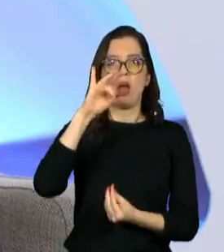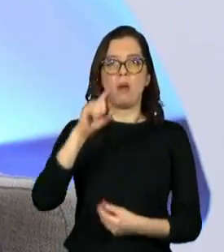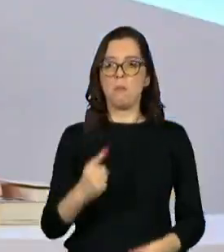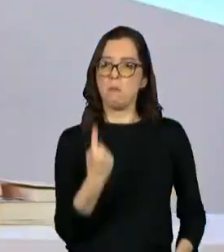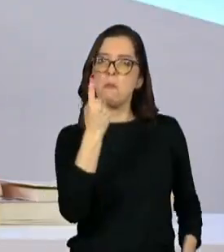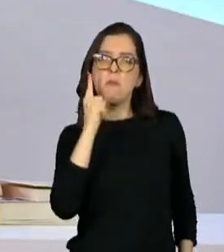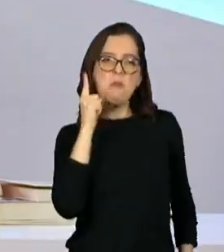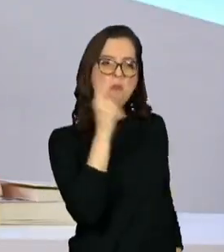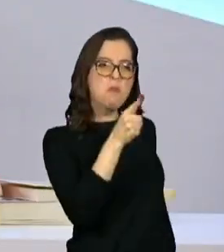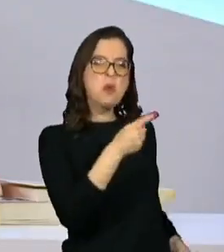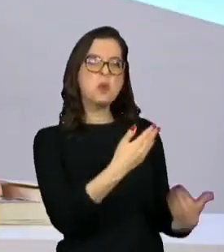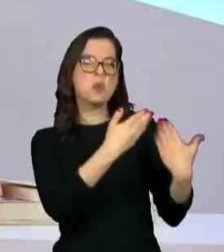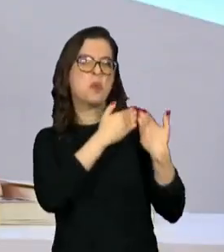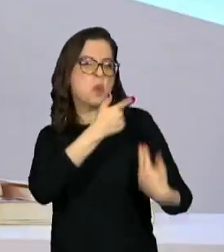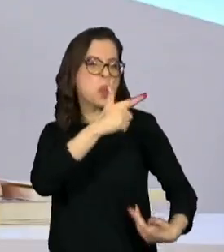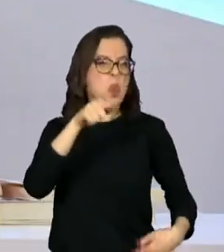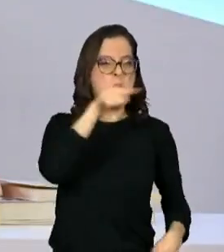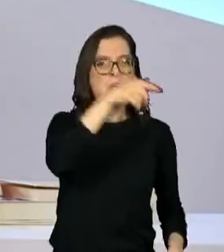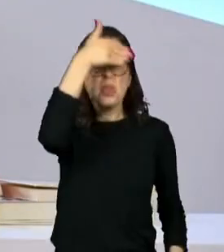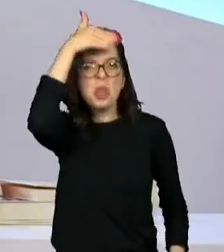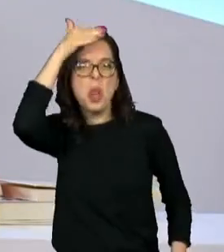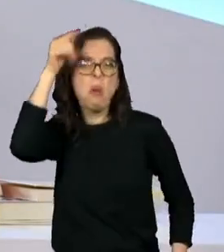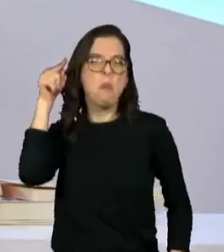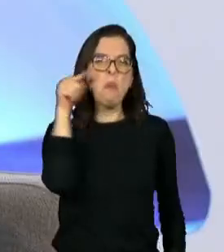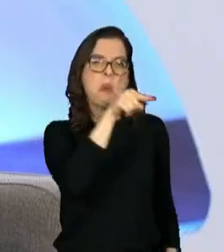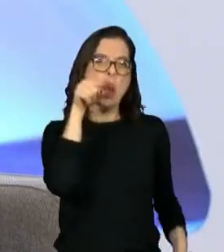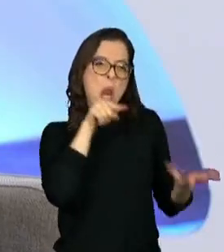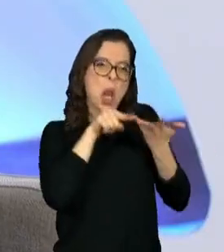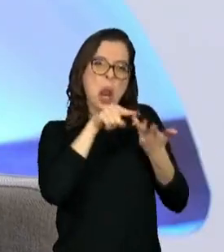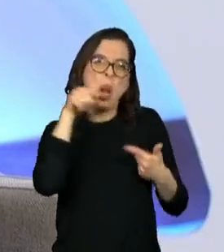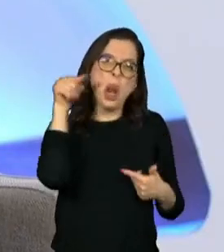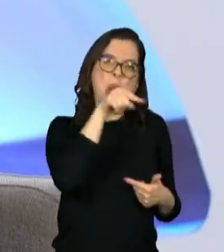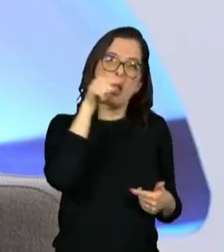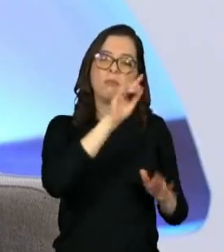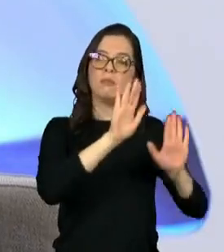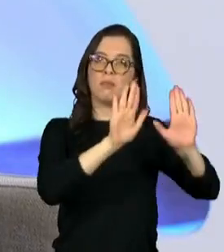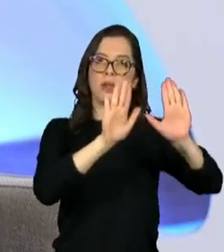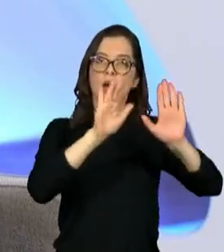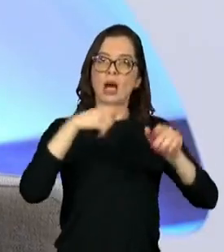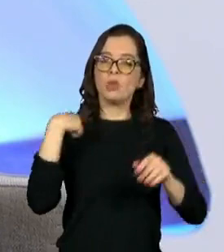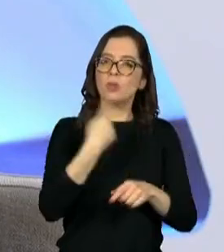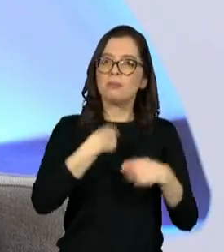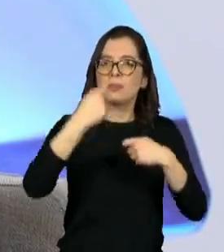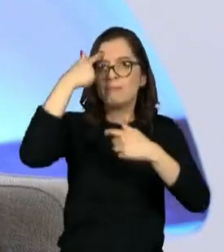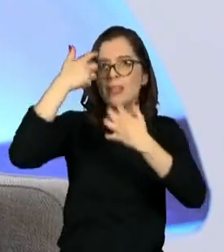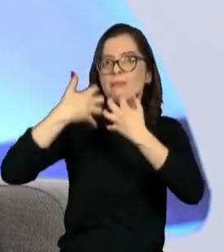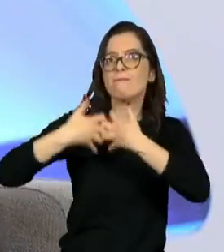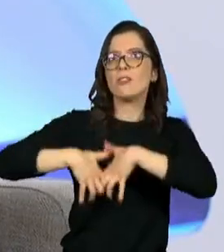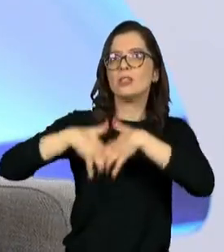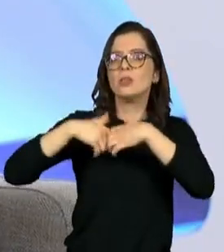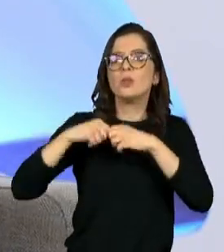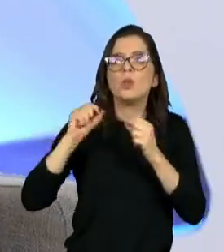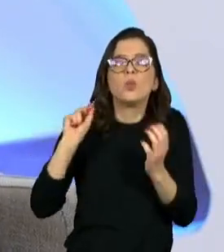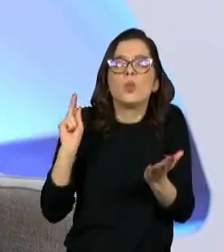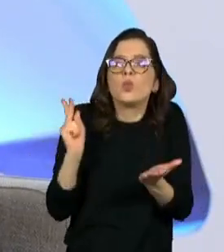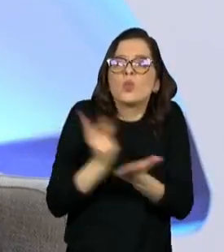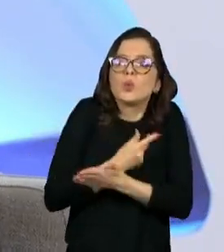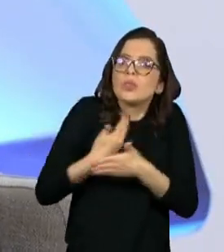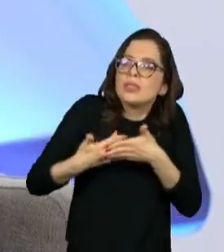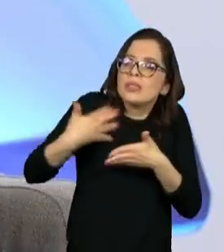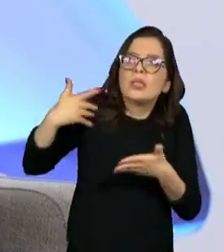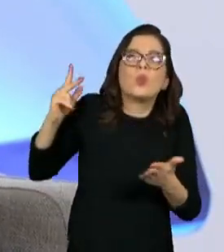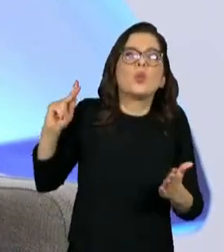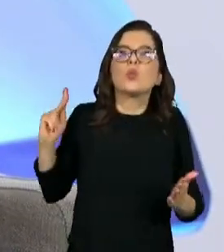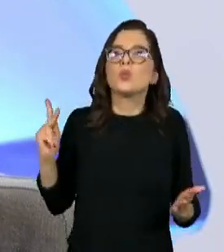finger at the irresponsibility of Trump and his followers. We have to reflect critically on what it was about the